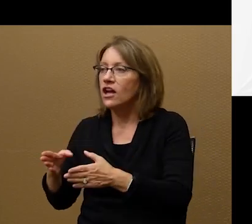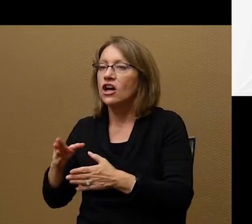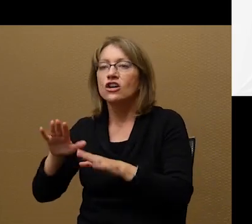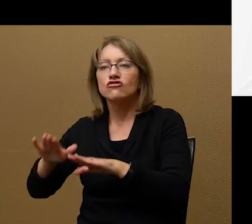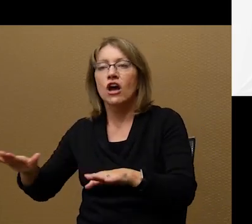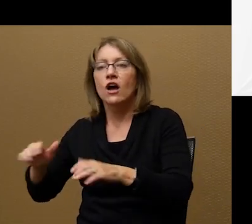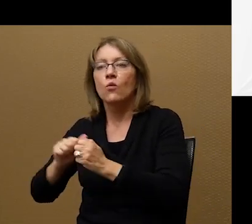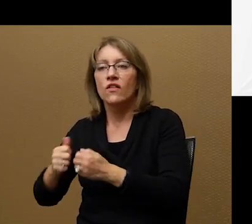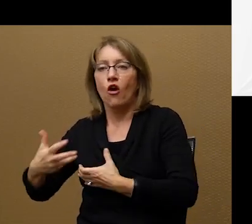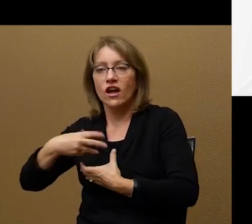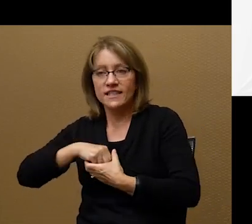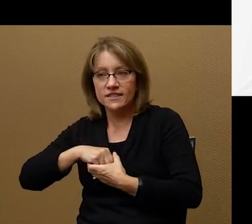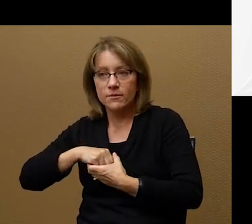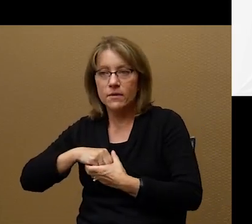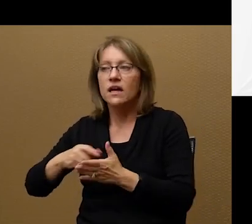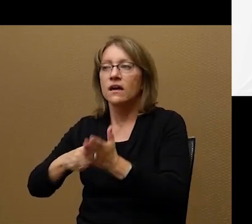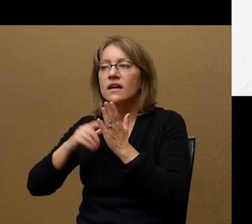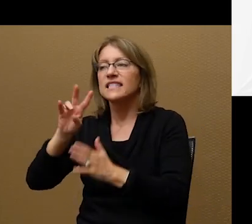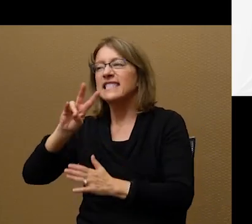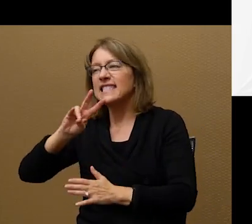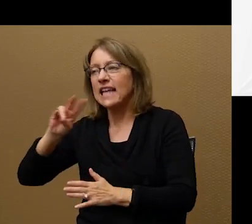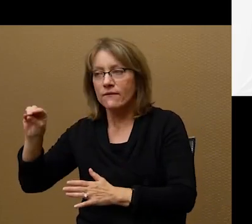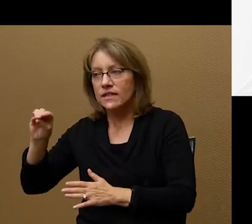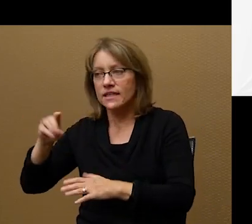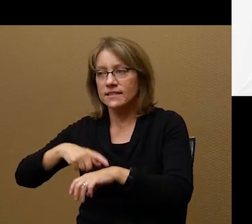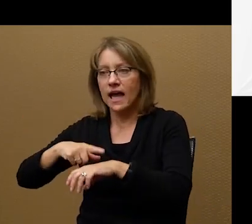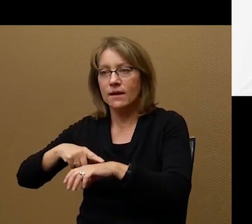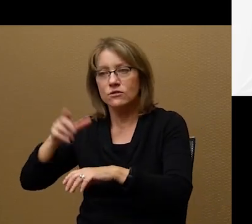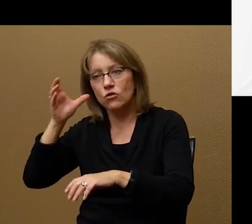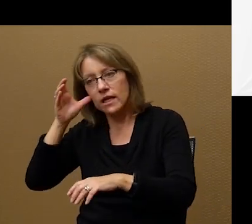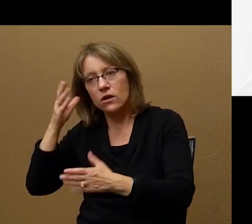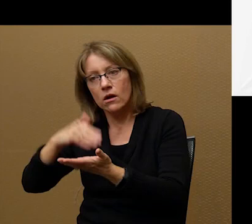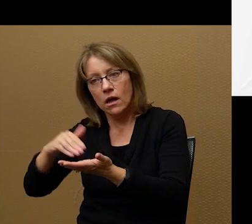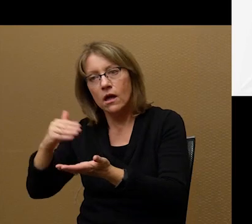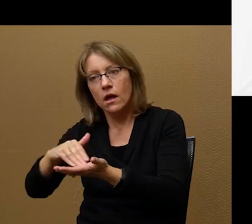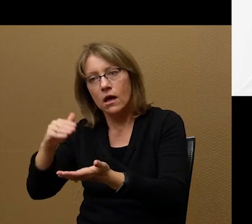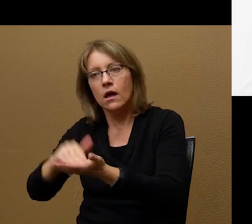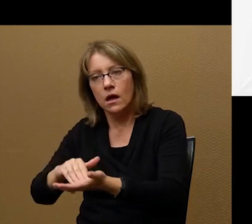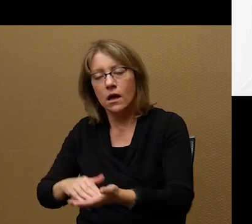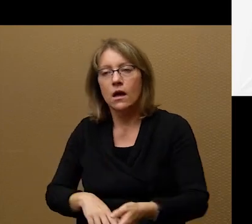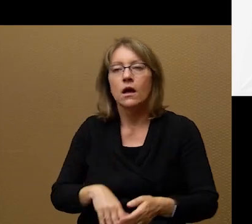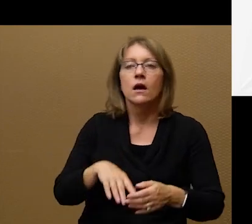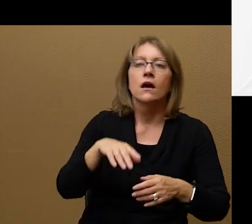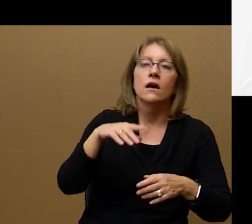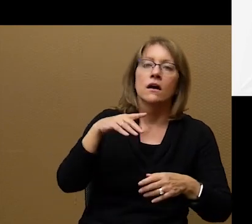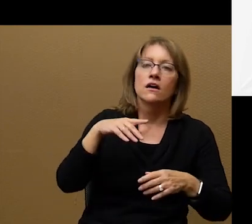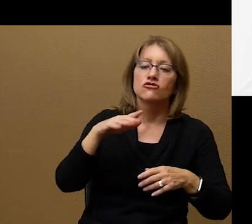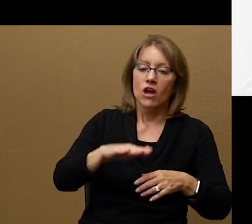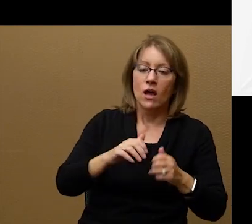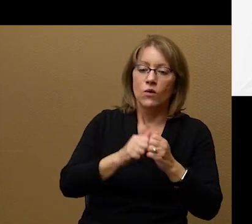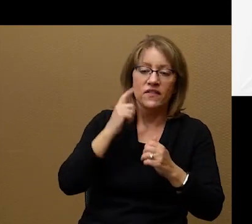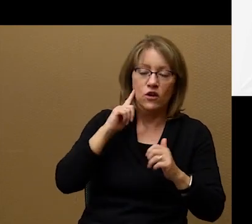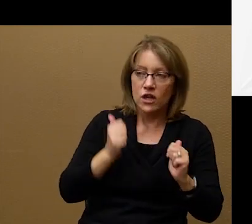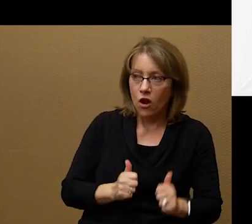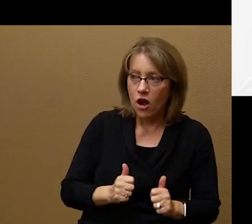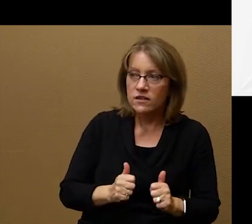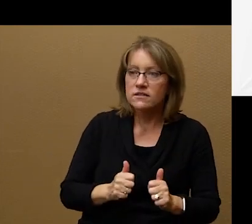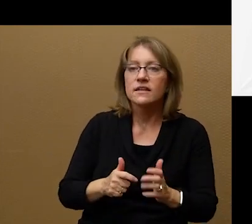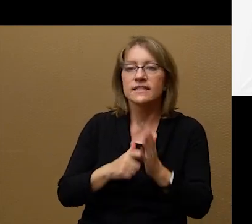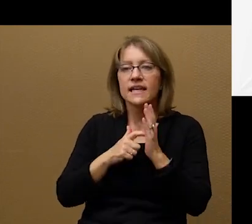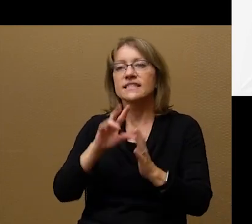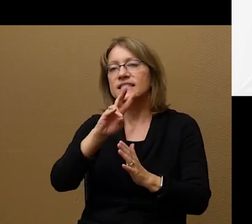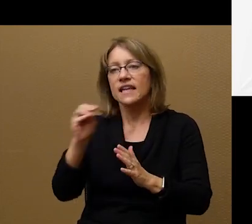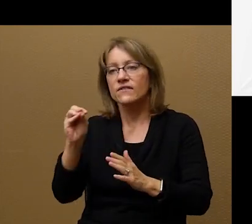something before they learn it. It takes a child with hearing loss 40 to 70 times to hear something before they learn